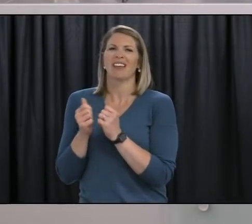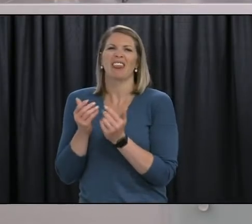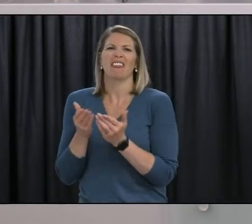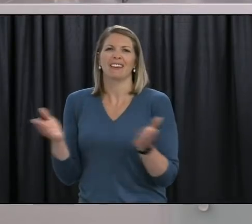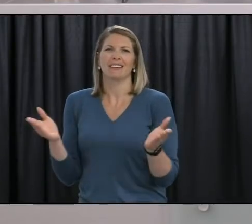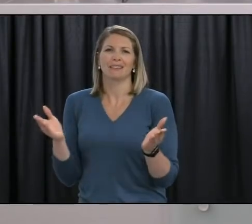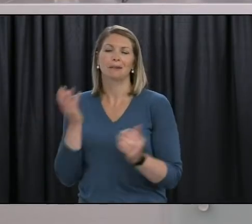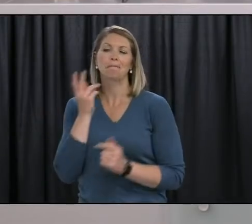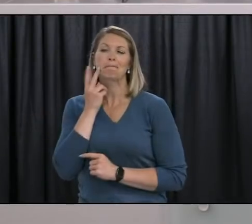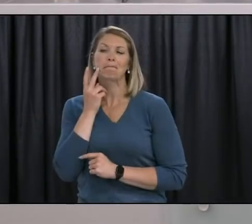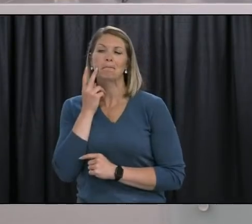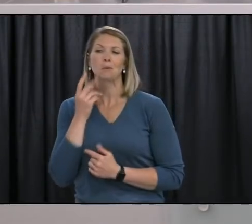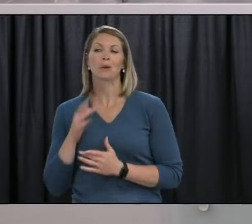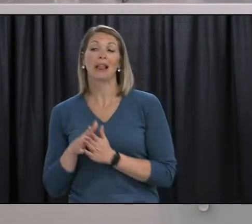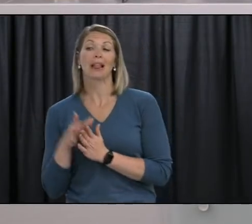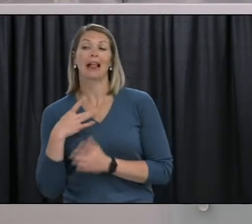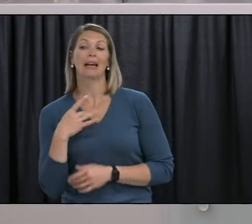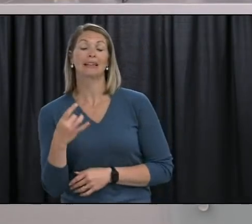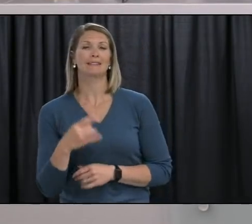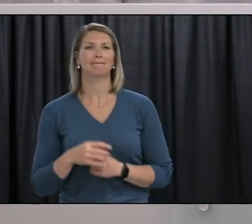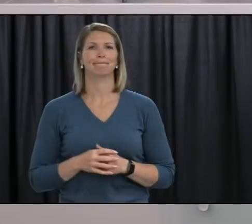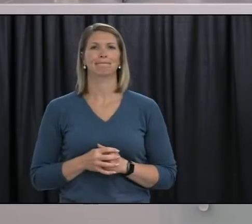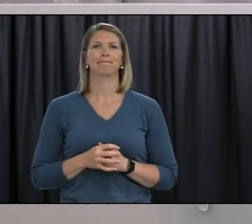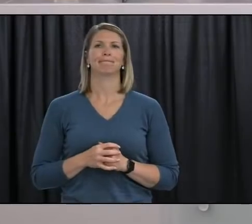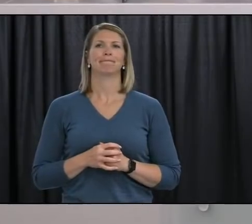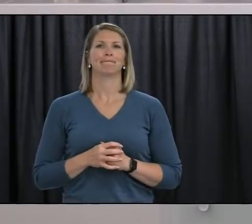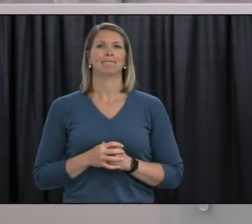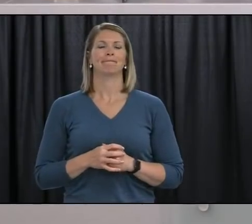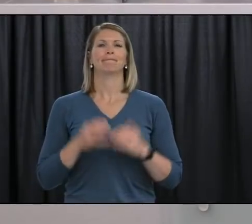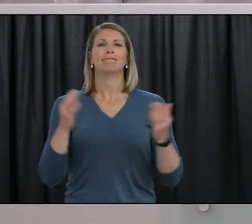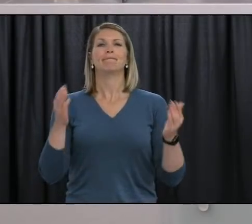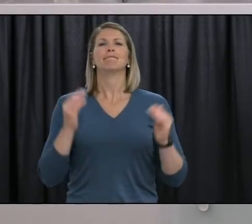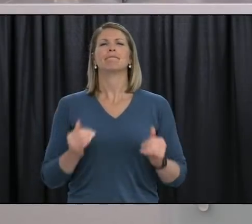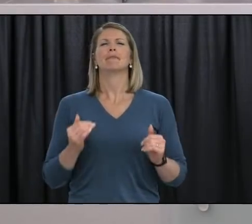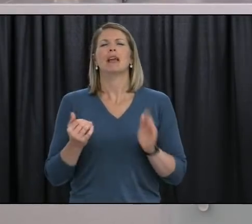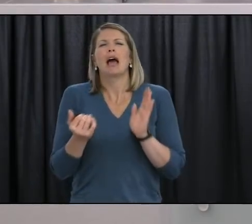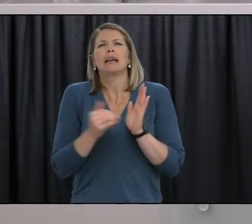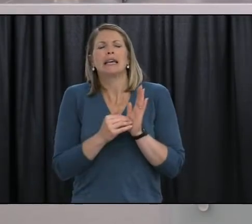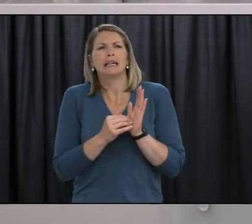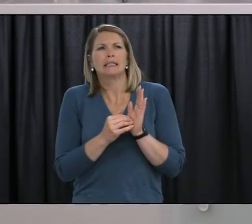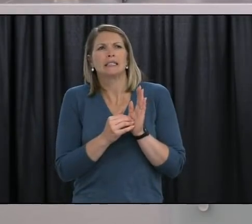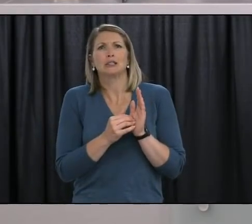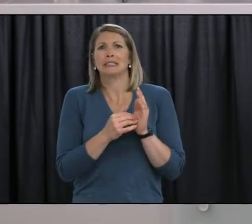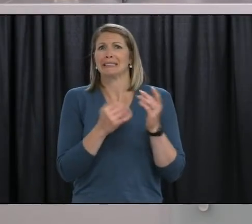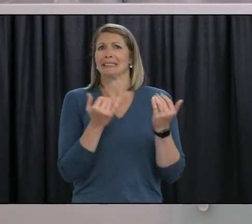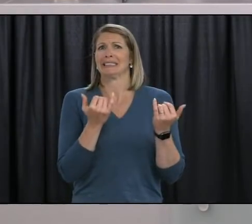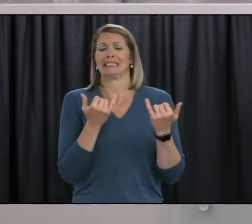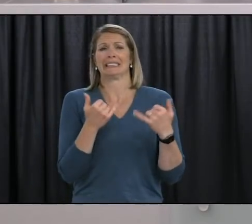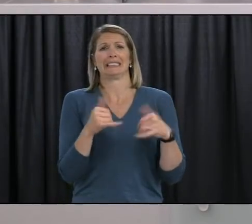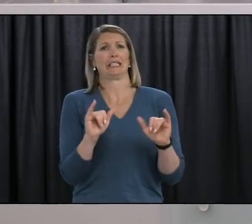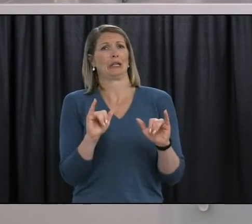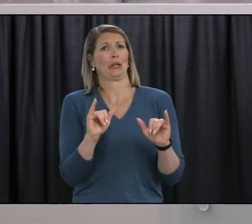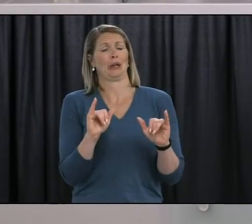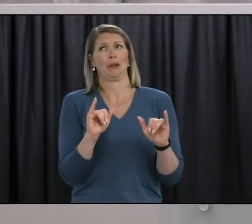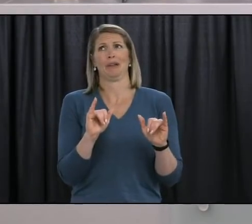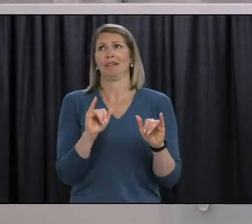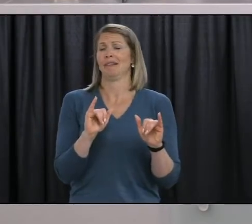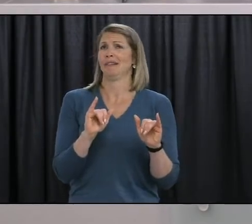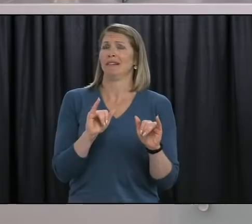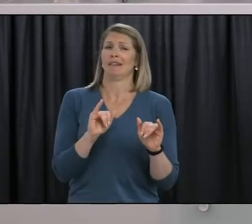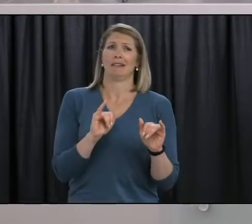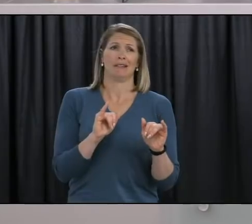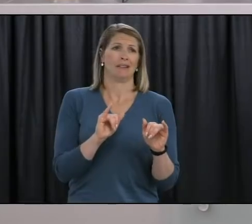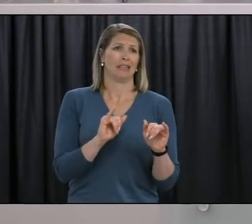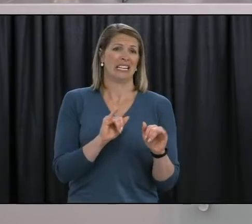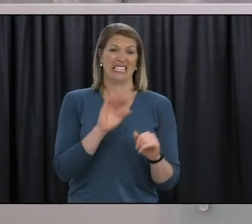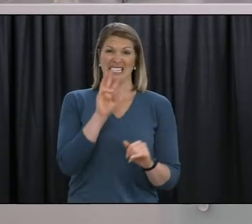I'm wondering about our the number of cases again. It just seems so odd that we've only had one case in the past 5